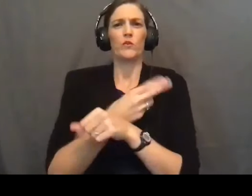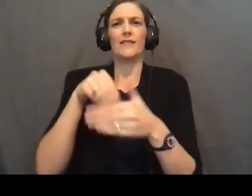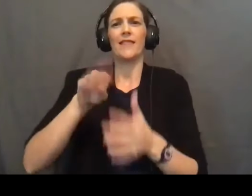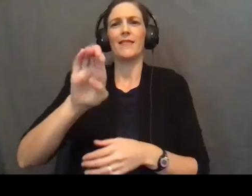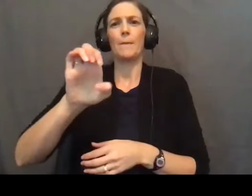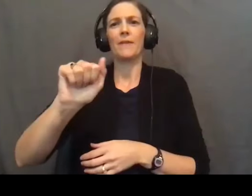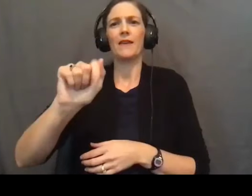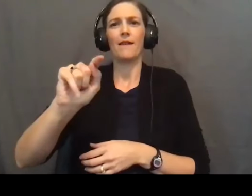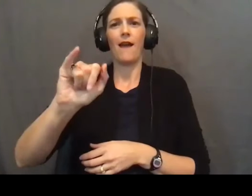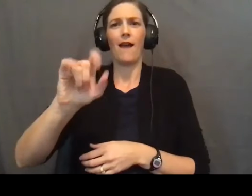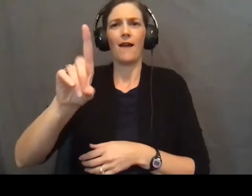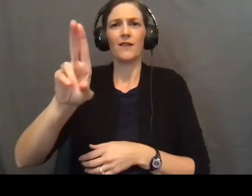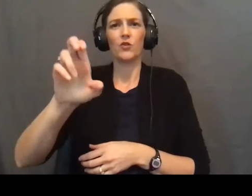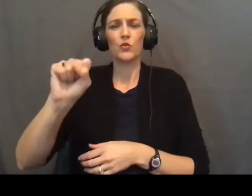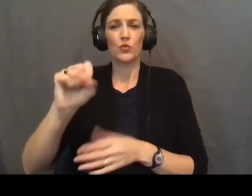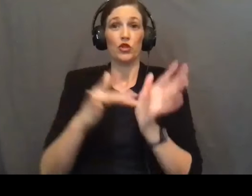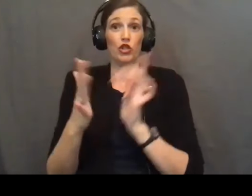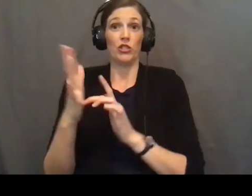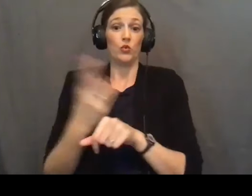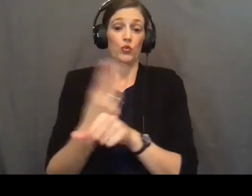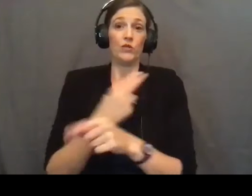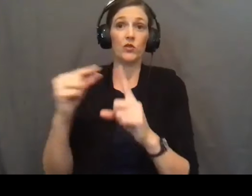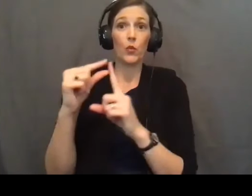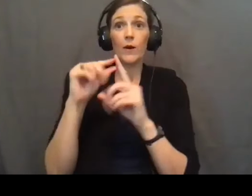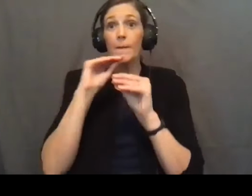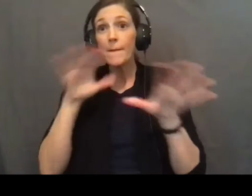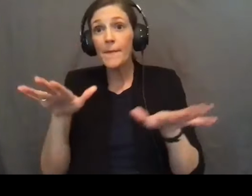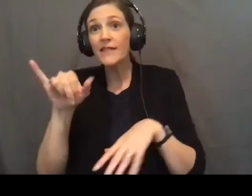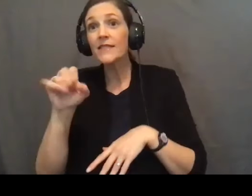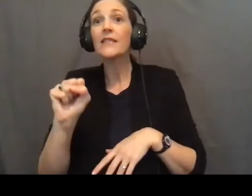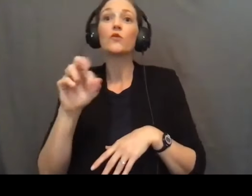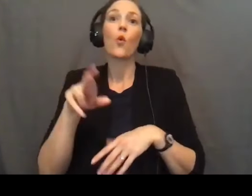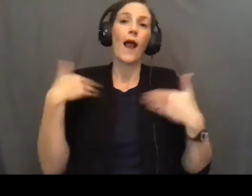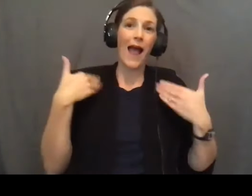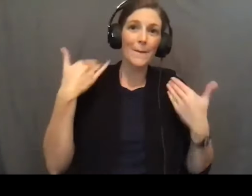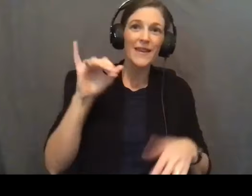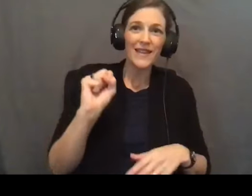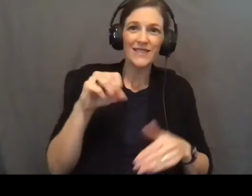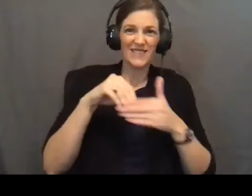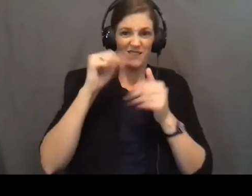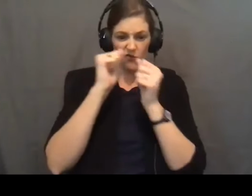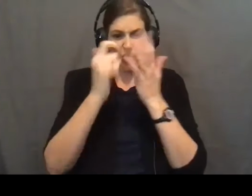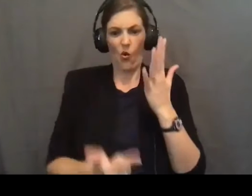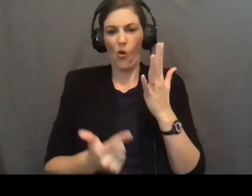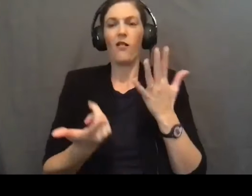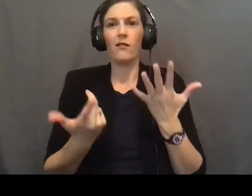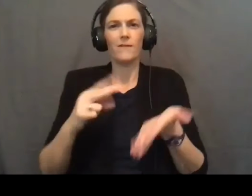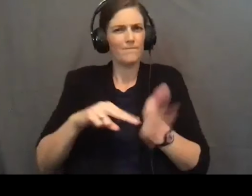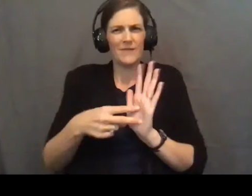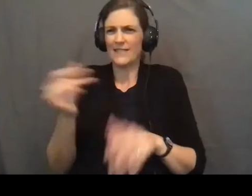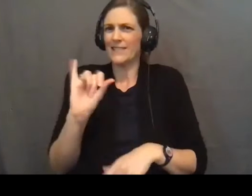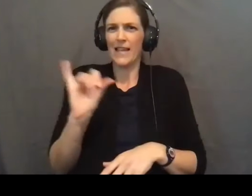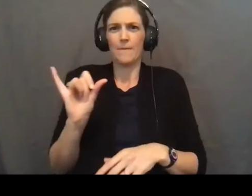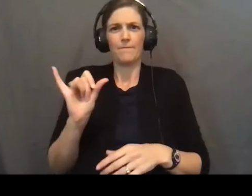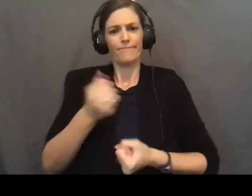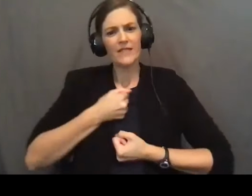When Jesus uses the word blessed or happy is in all the Beatitudes, that word means that same thing. It's an